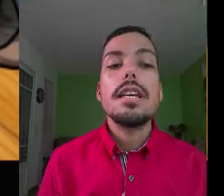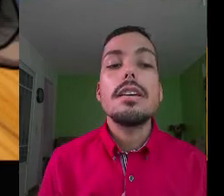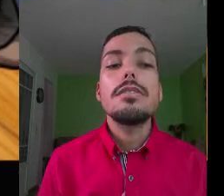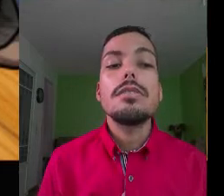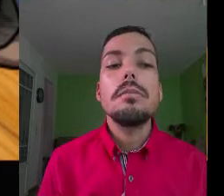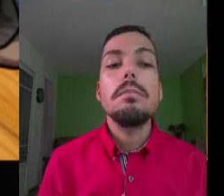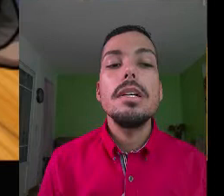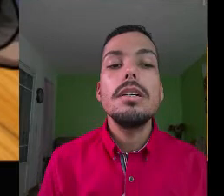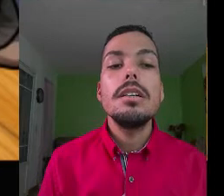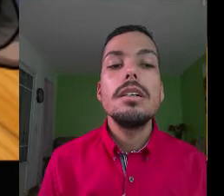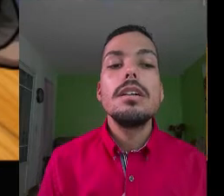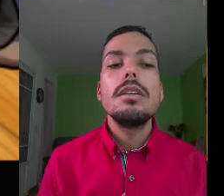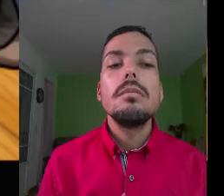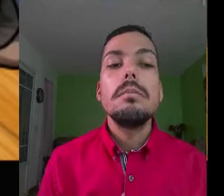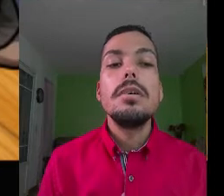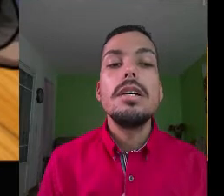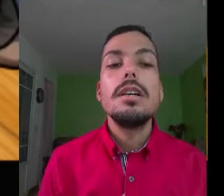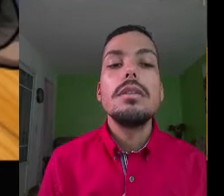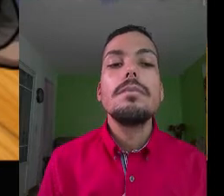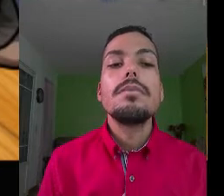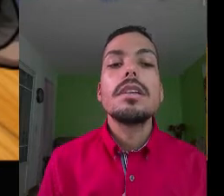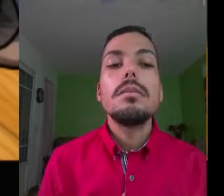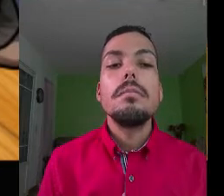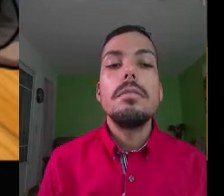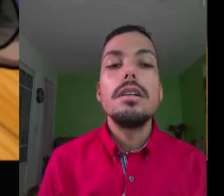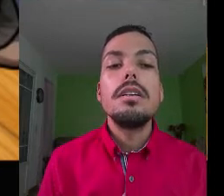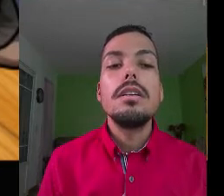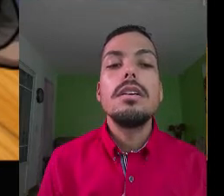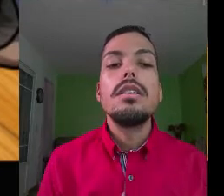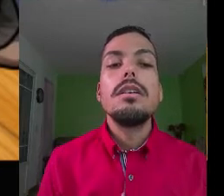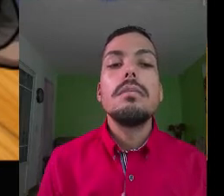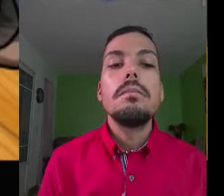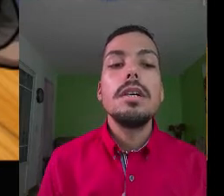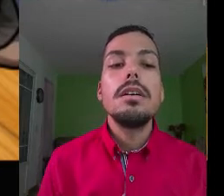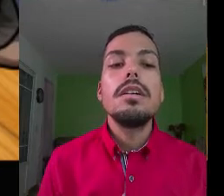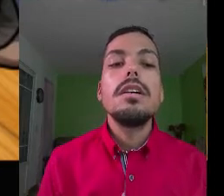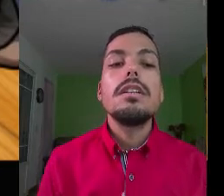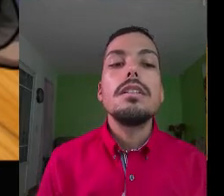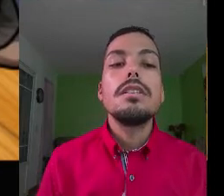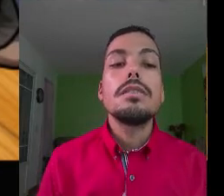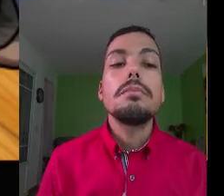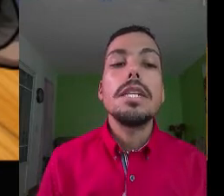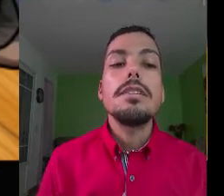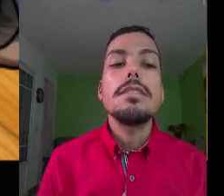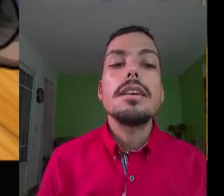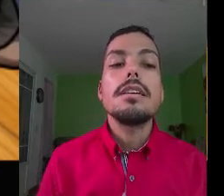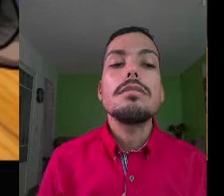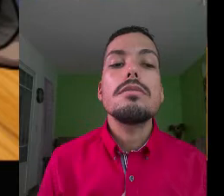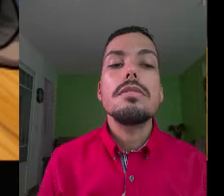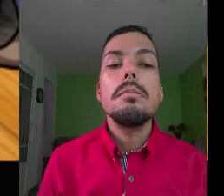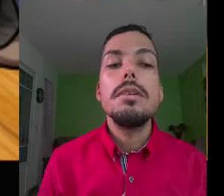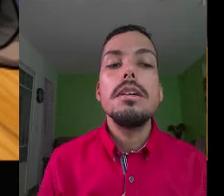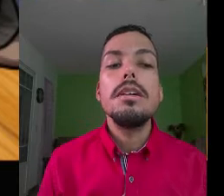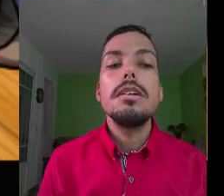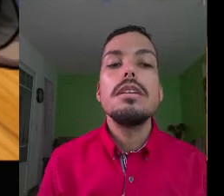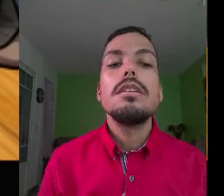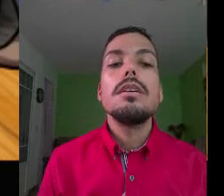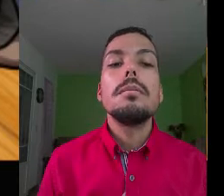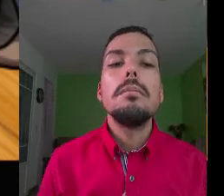that sounds b, b, b, b. The letter B sounds